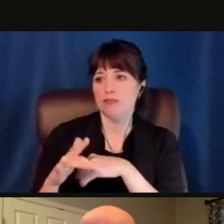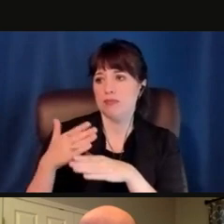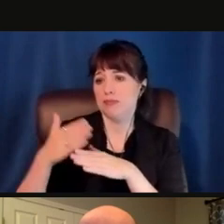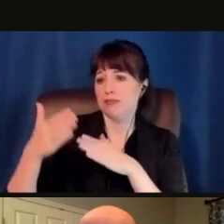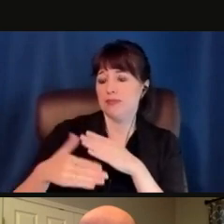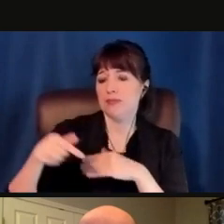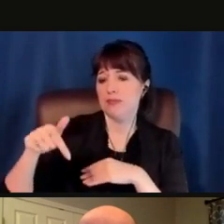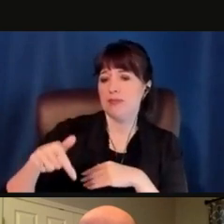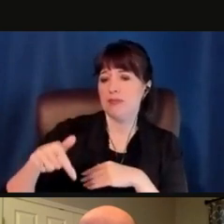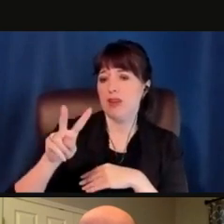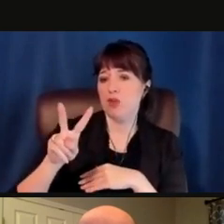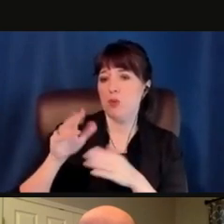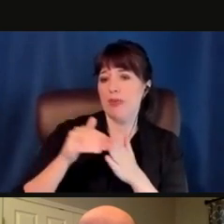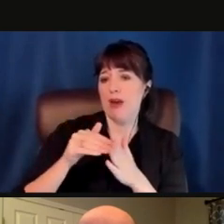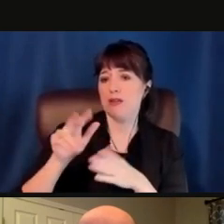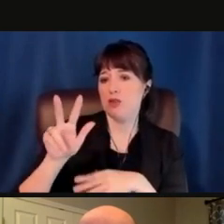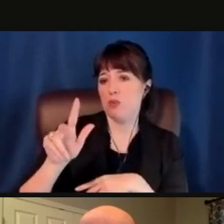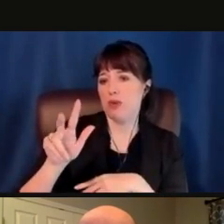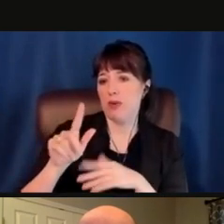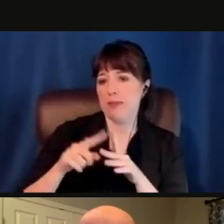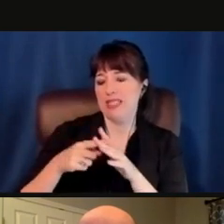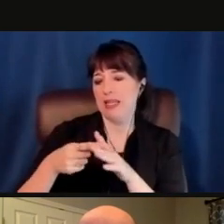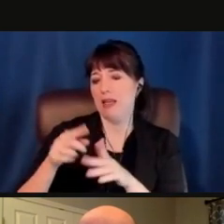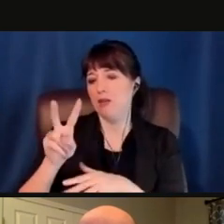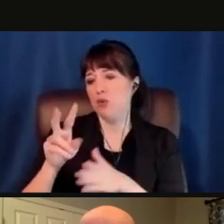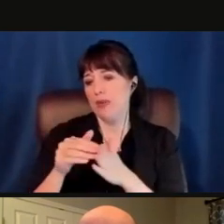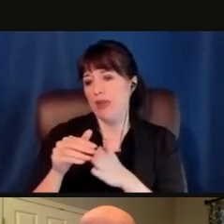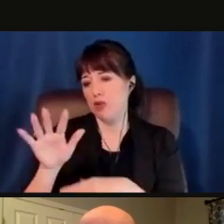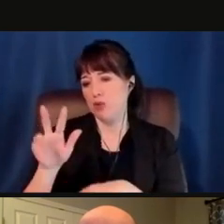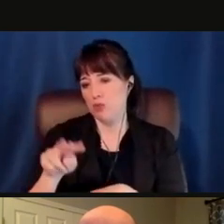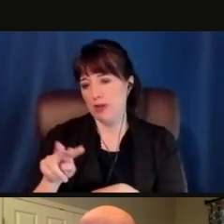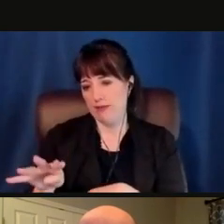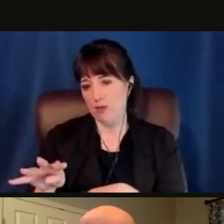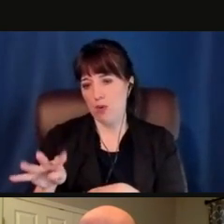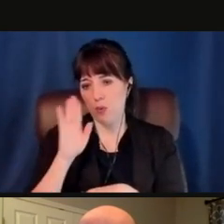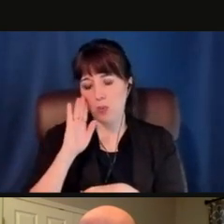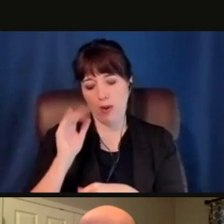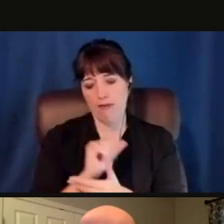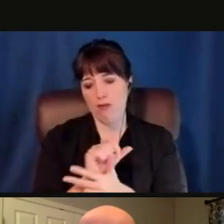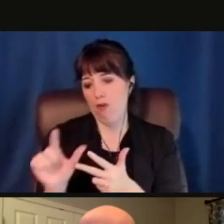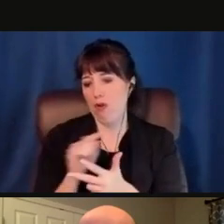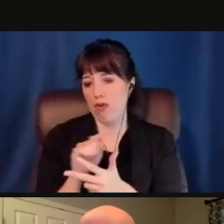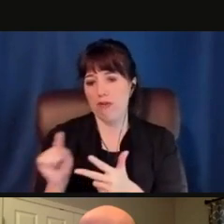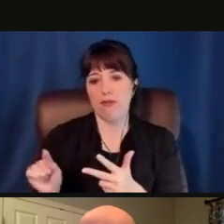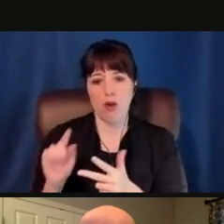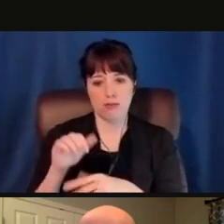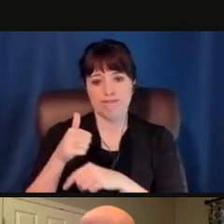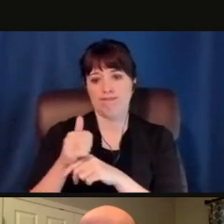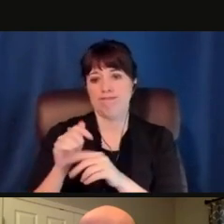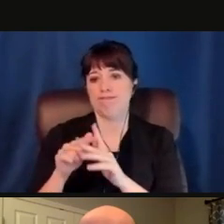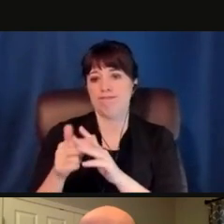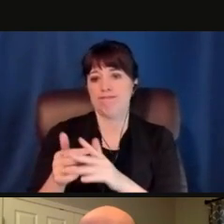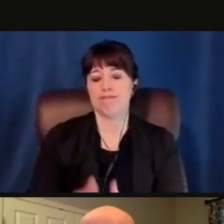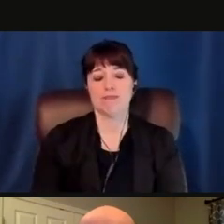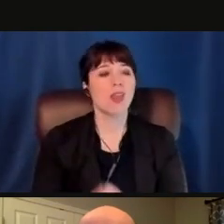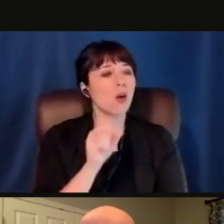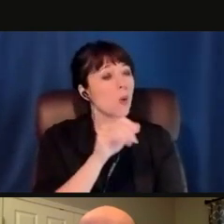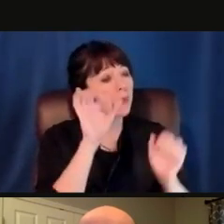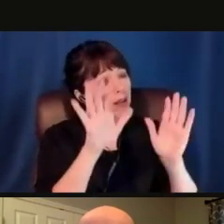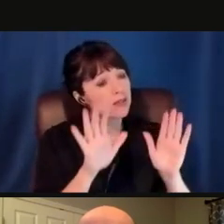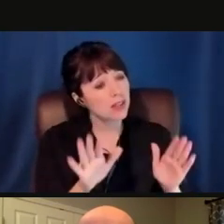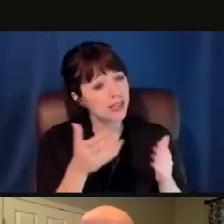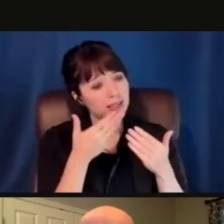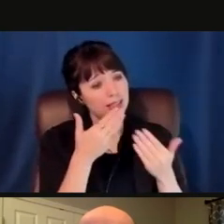end of 2023, beginning of 2024, we'll have all of those online. That's fantastic. Thank you very